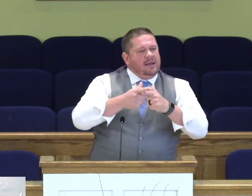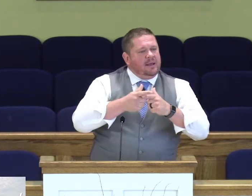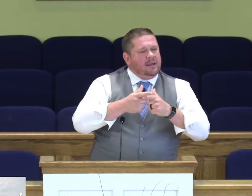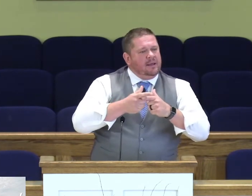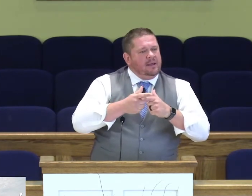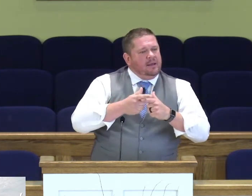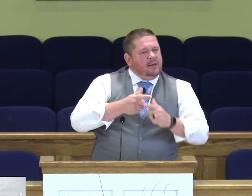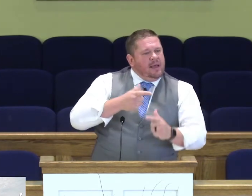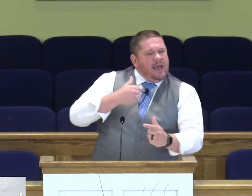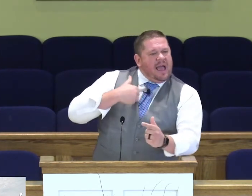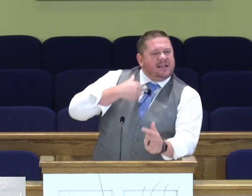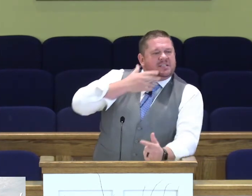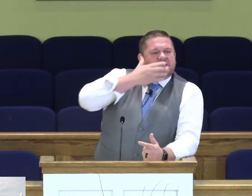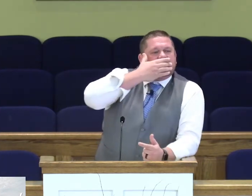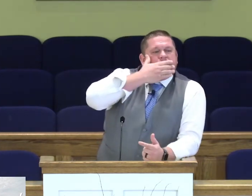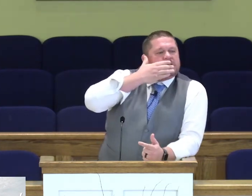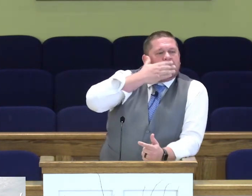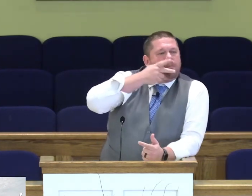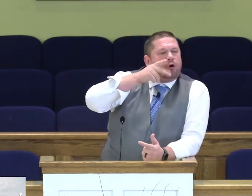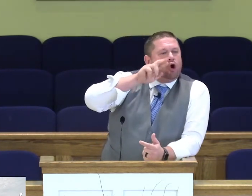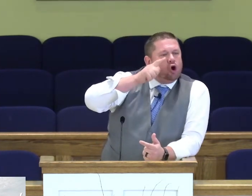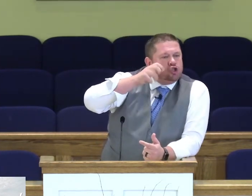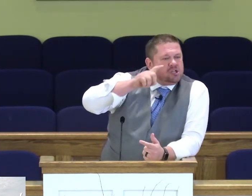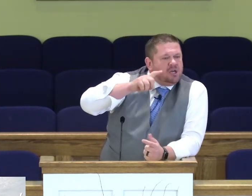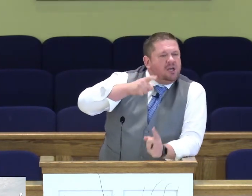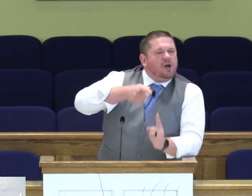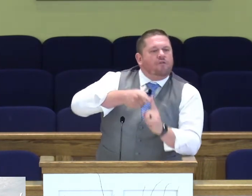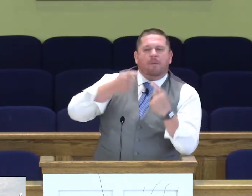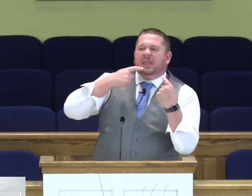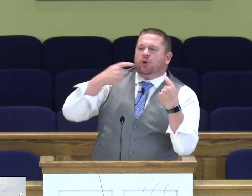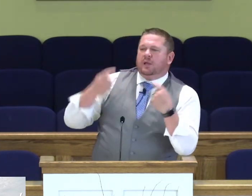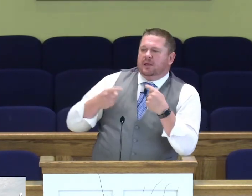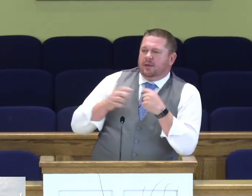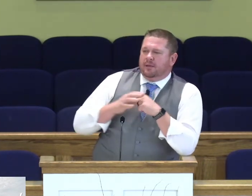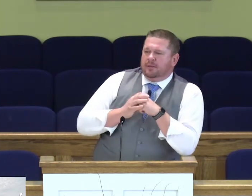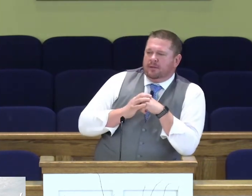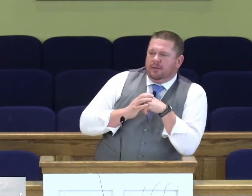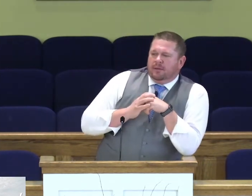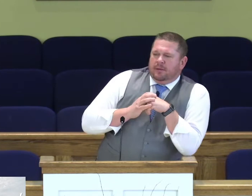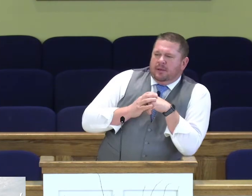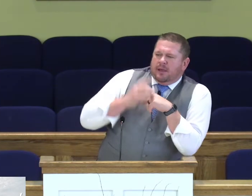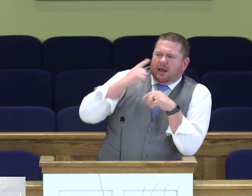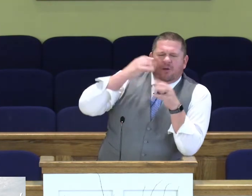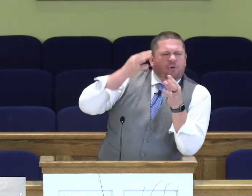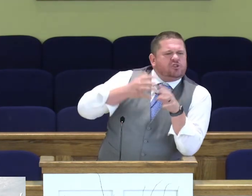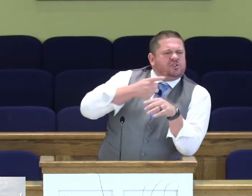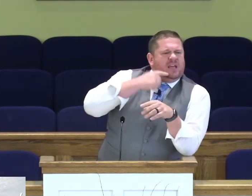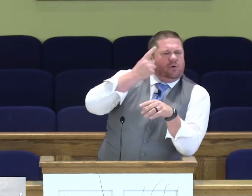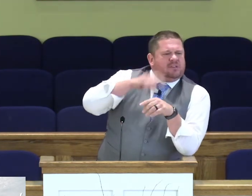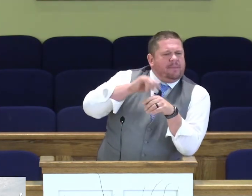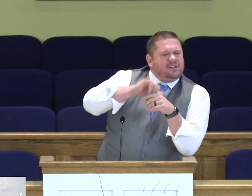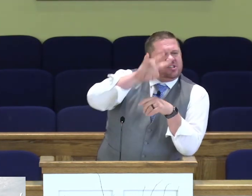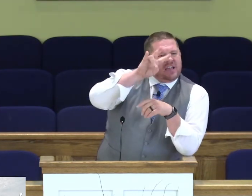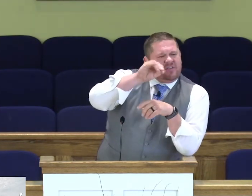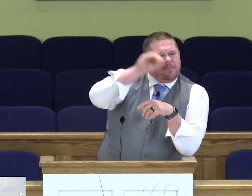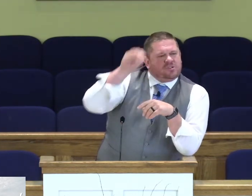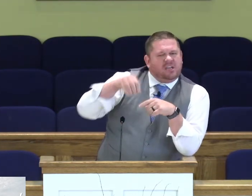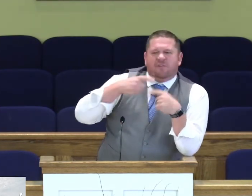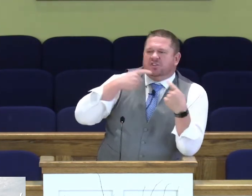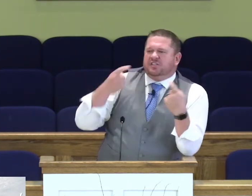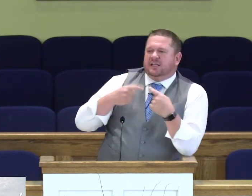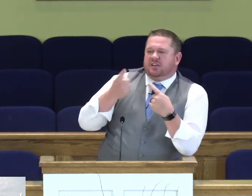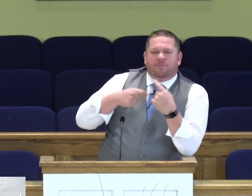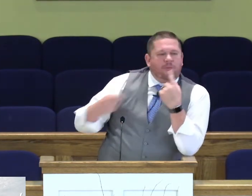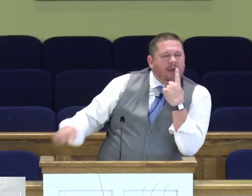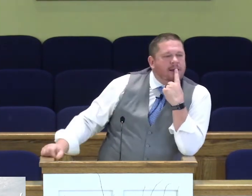then has his lips purged from iniquity. And I had a preacher say one time that 70% of